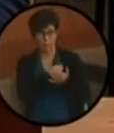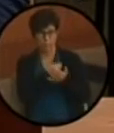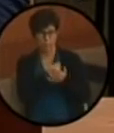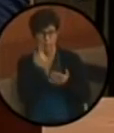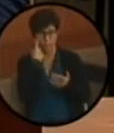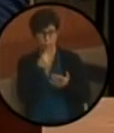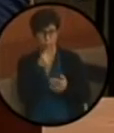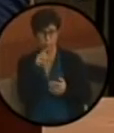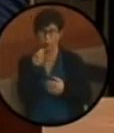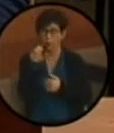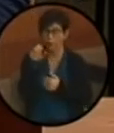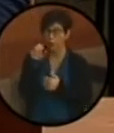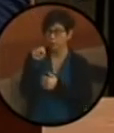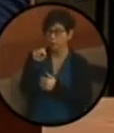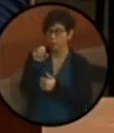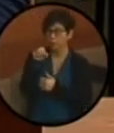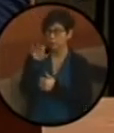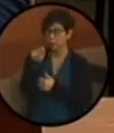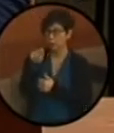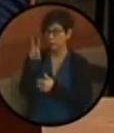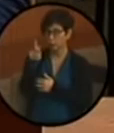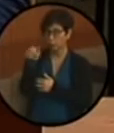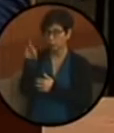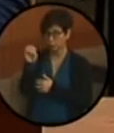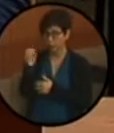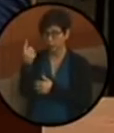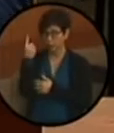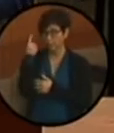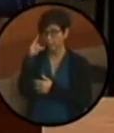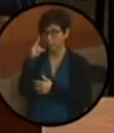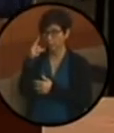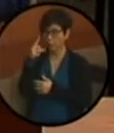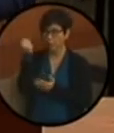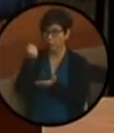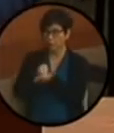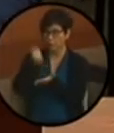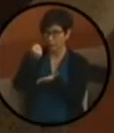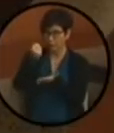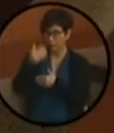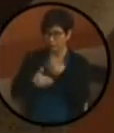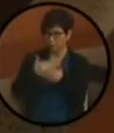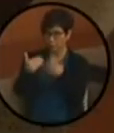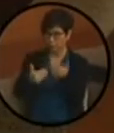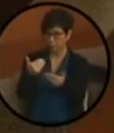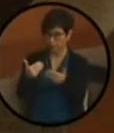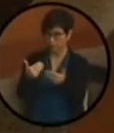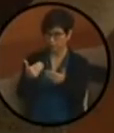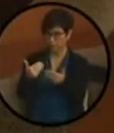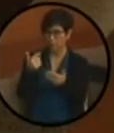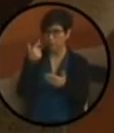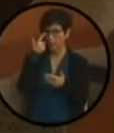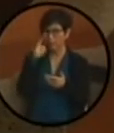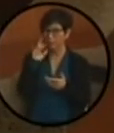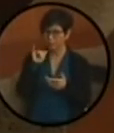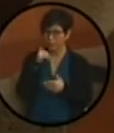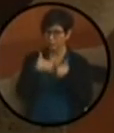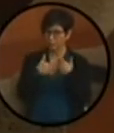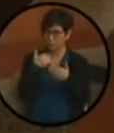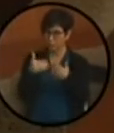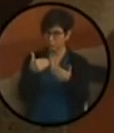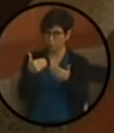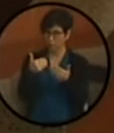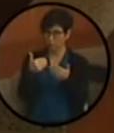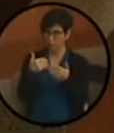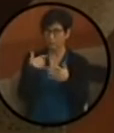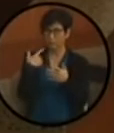software to support the CALIA accreditation process, because that's been in the process for several years. Is that correct? That